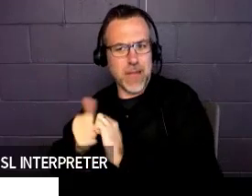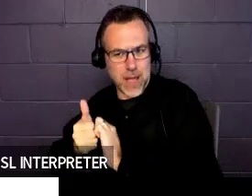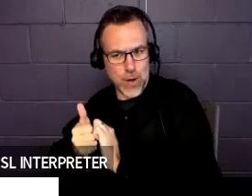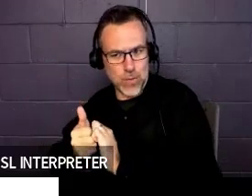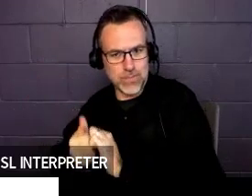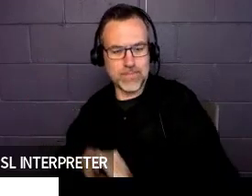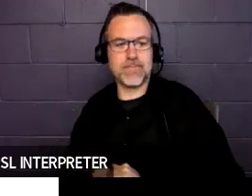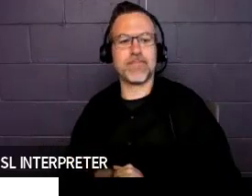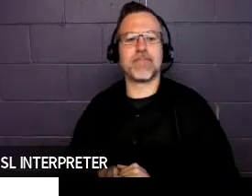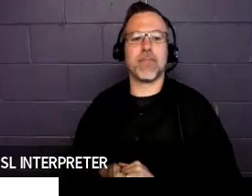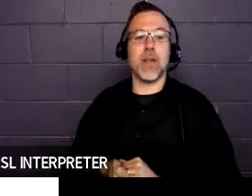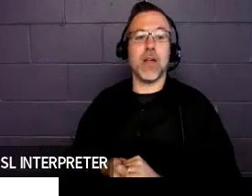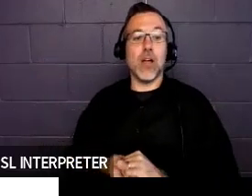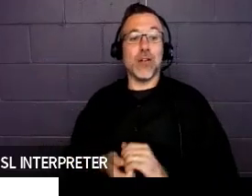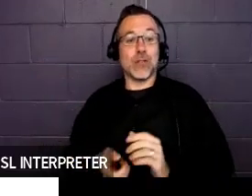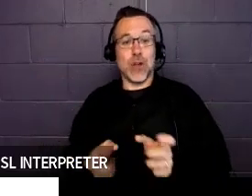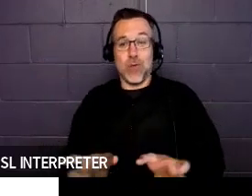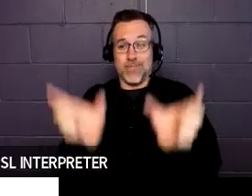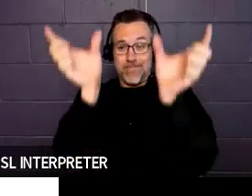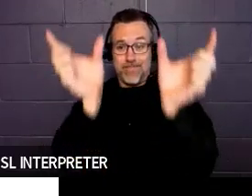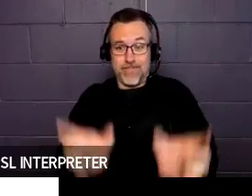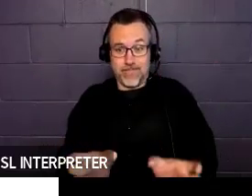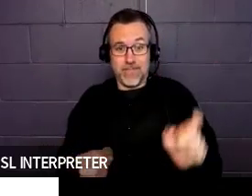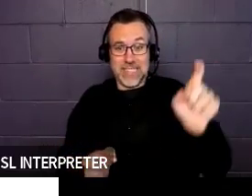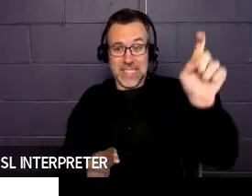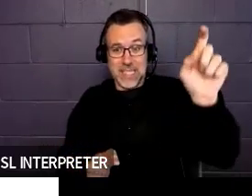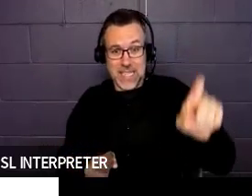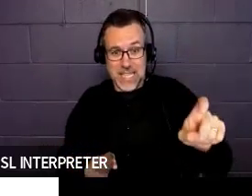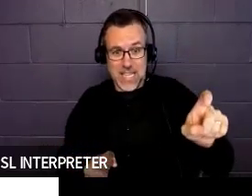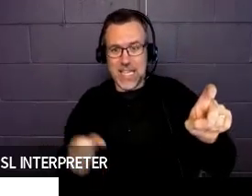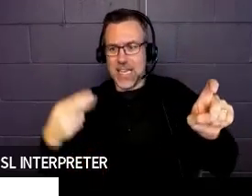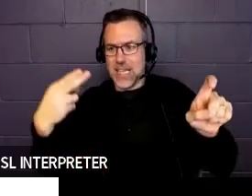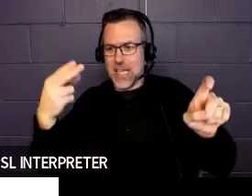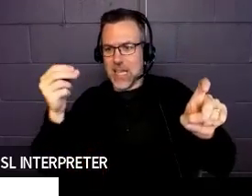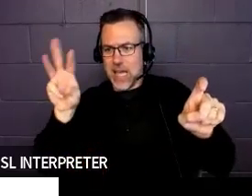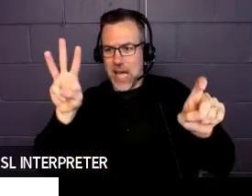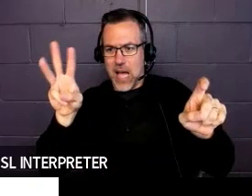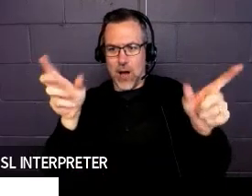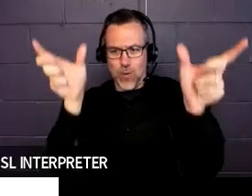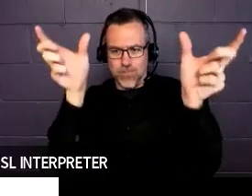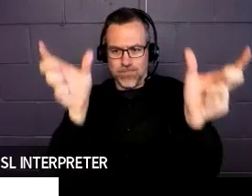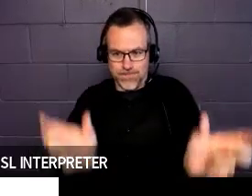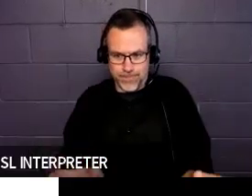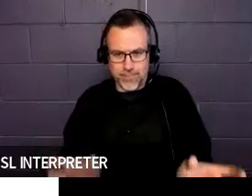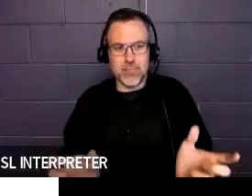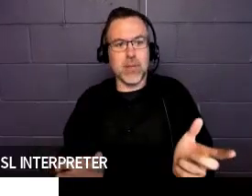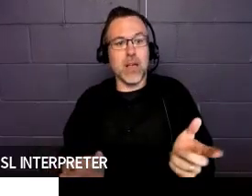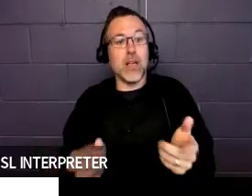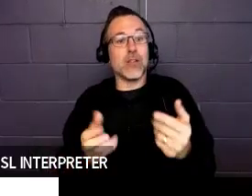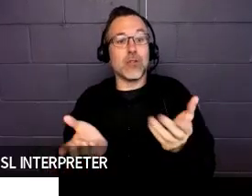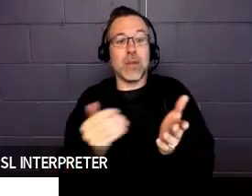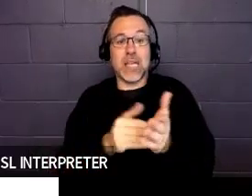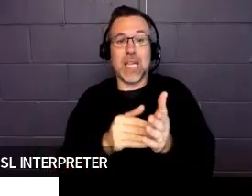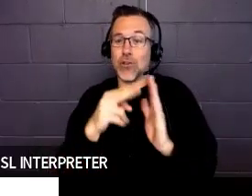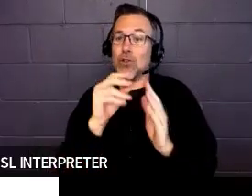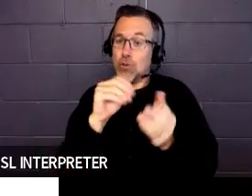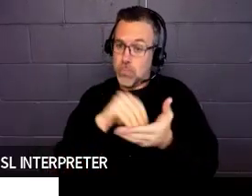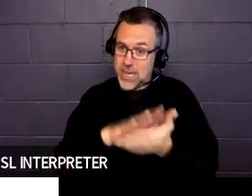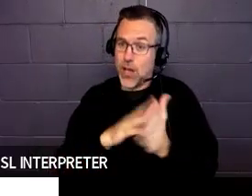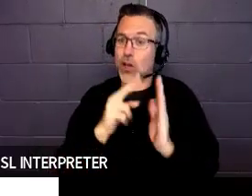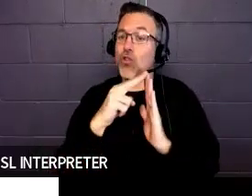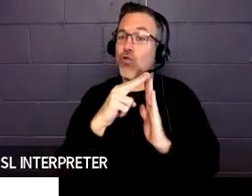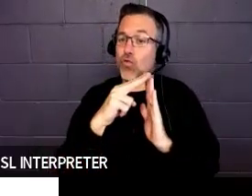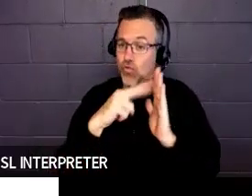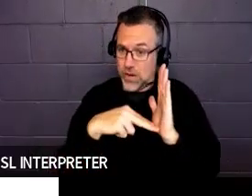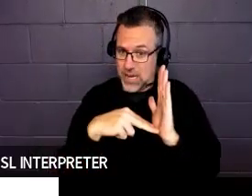So we put those two things together. So we have that broad academic area of reading, and they identified